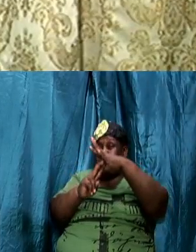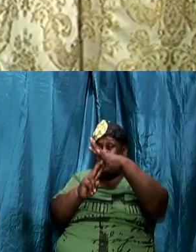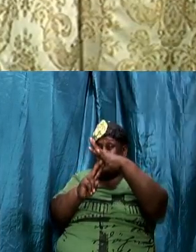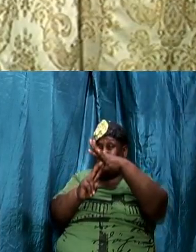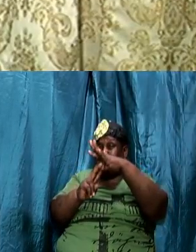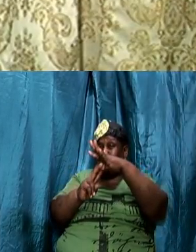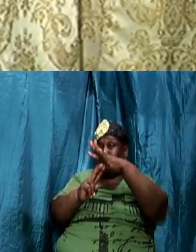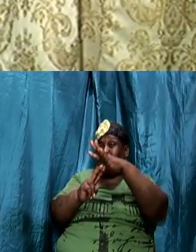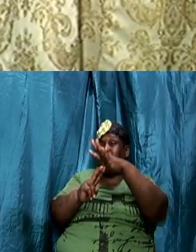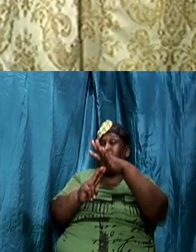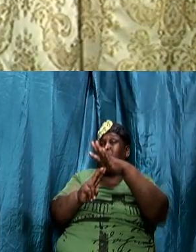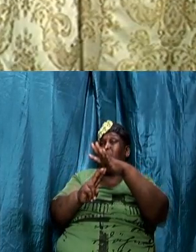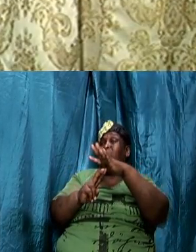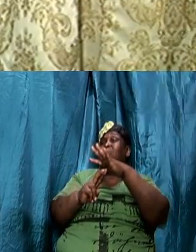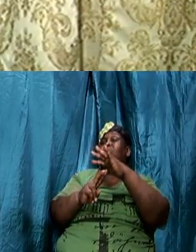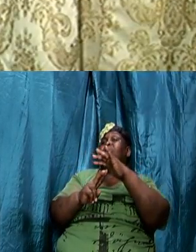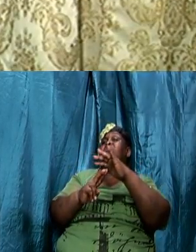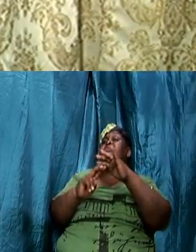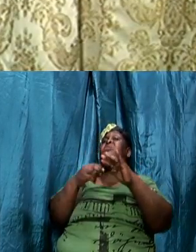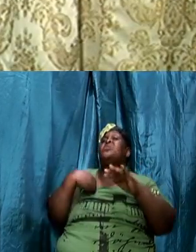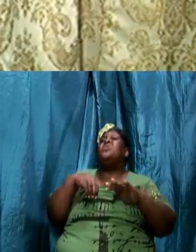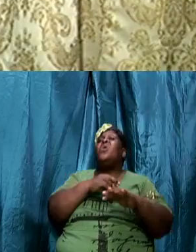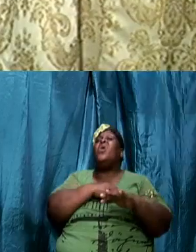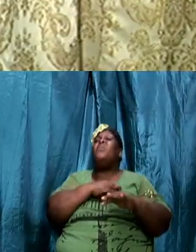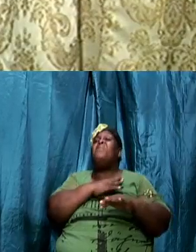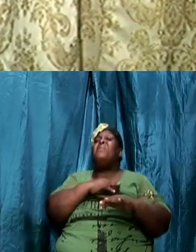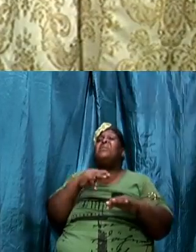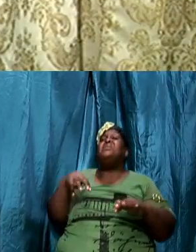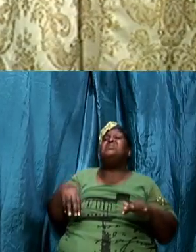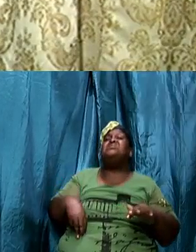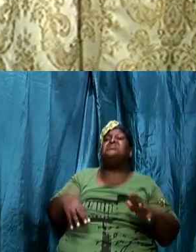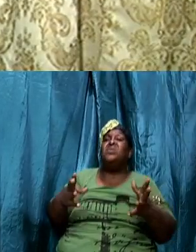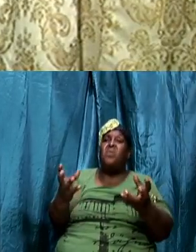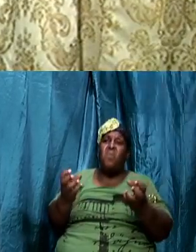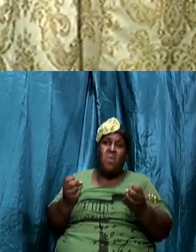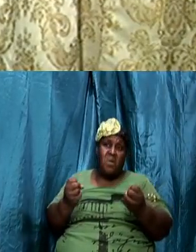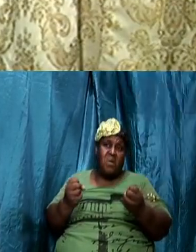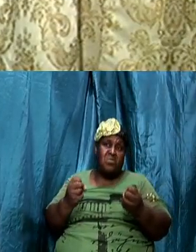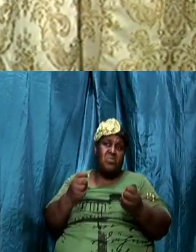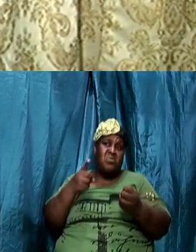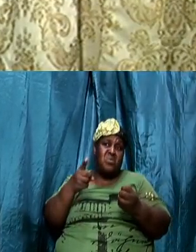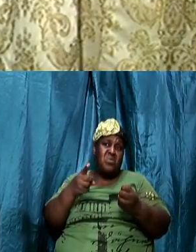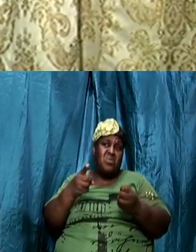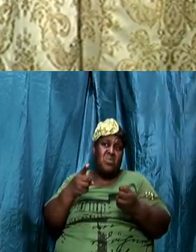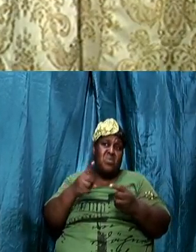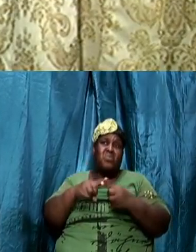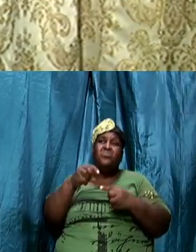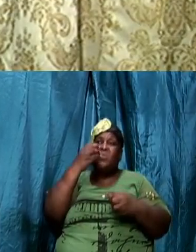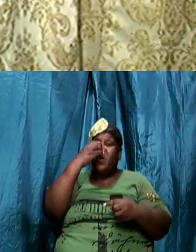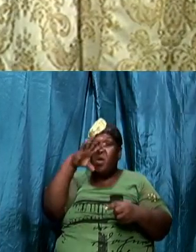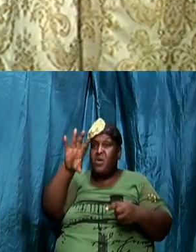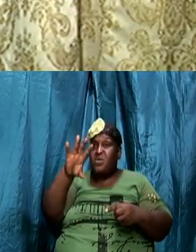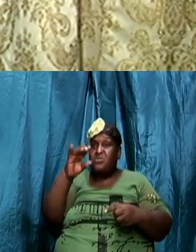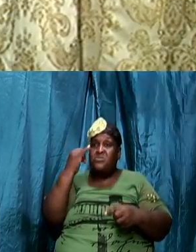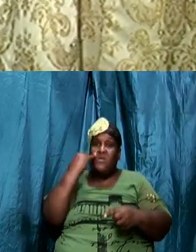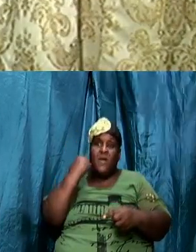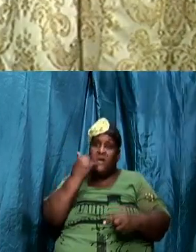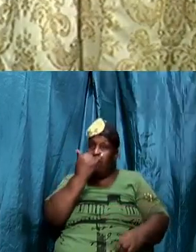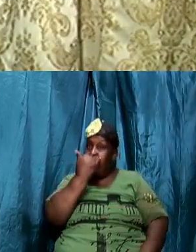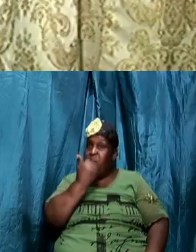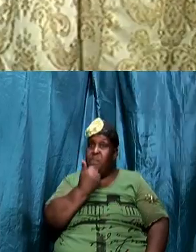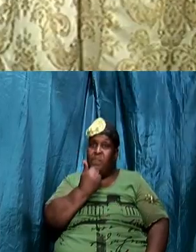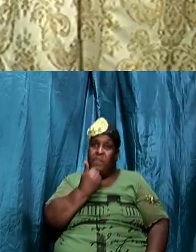prophet, our master wants you to curse Israel.